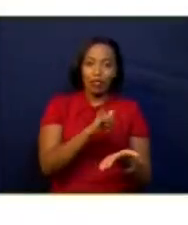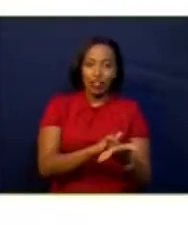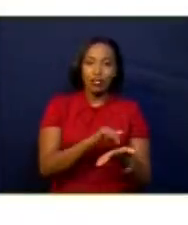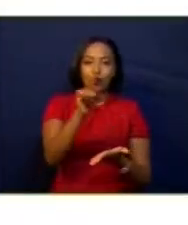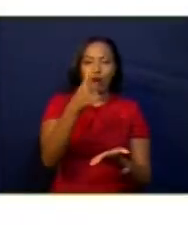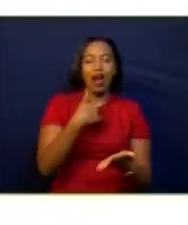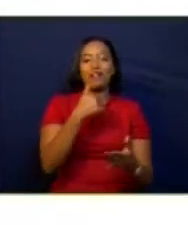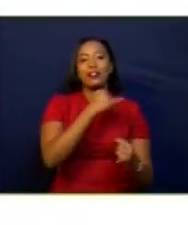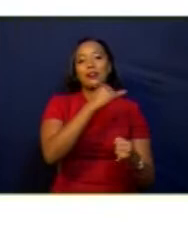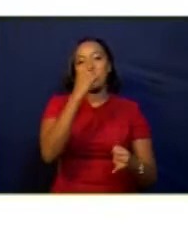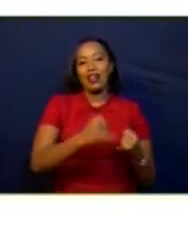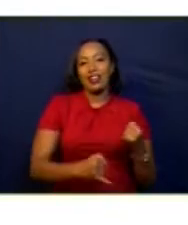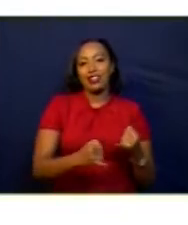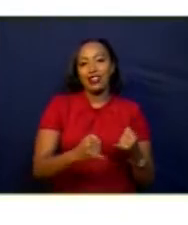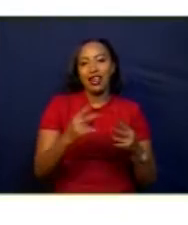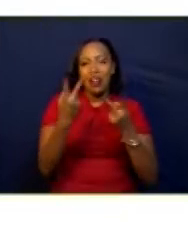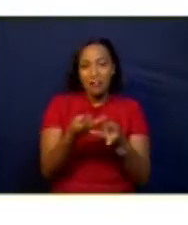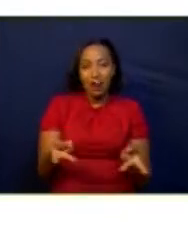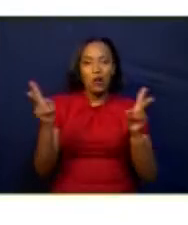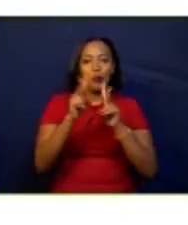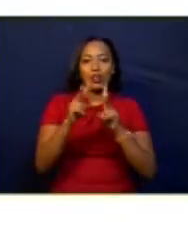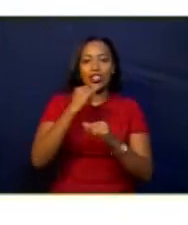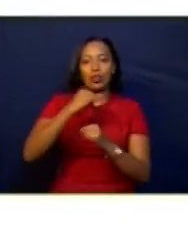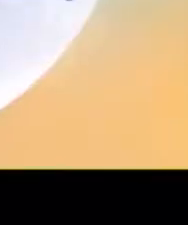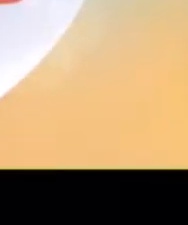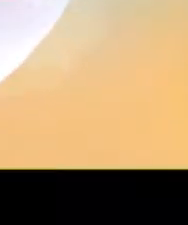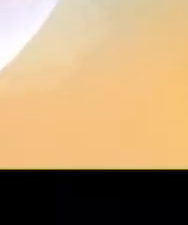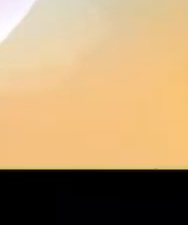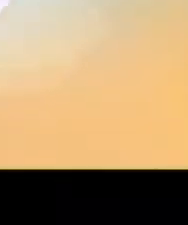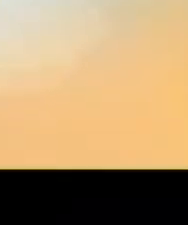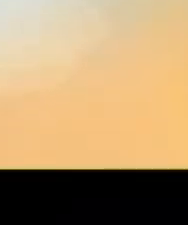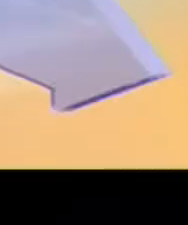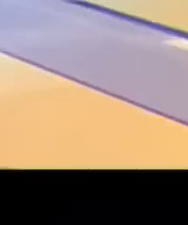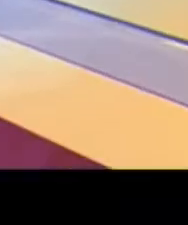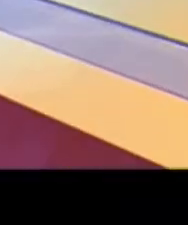Ujumbe huu umeletwa kwako na IRA.